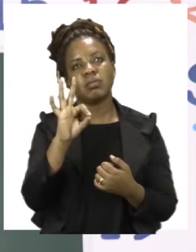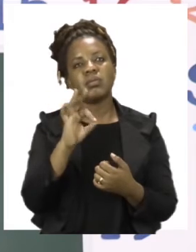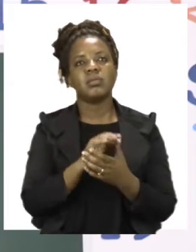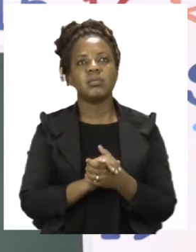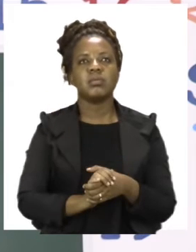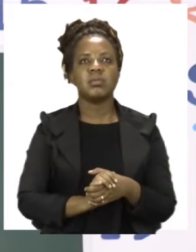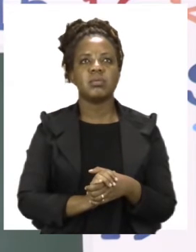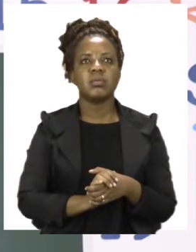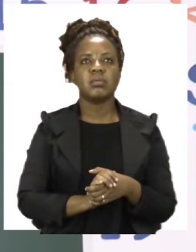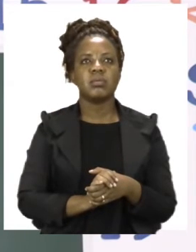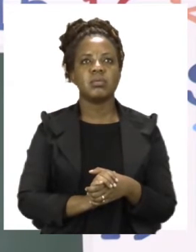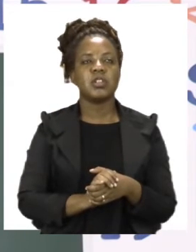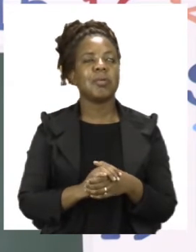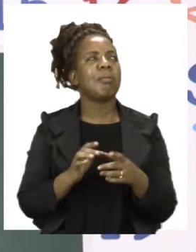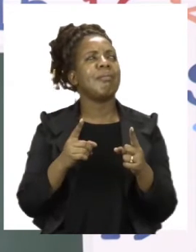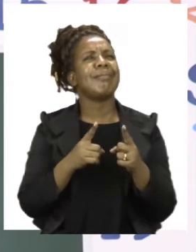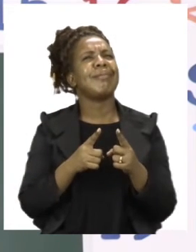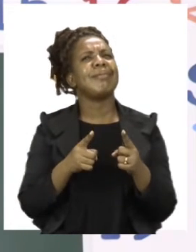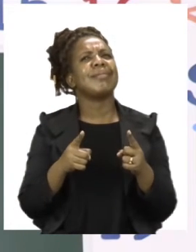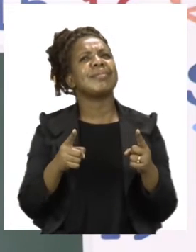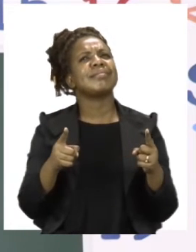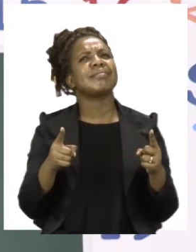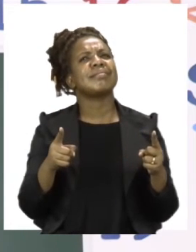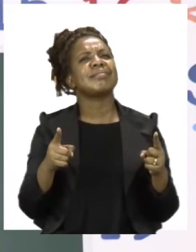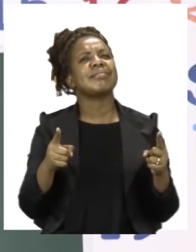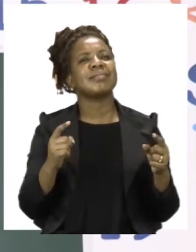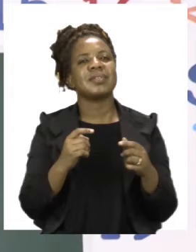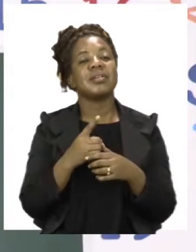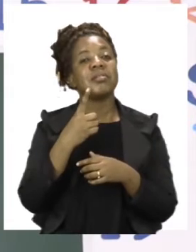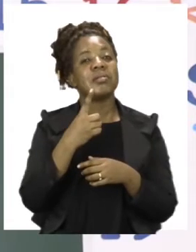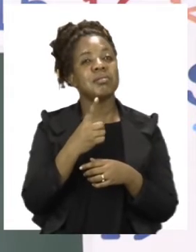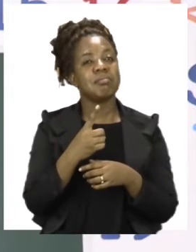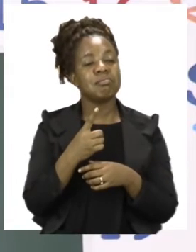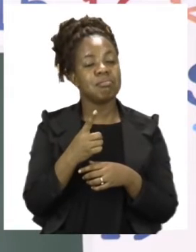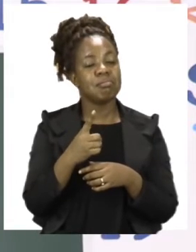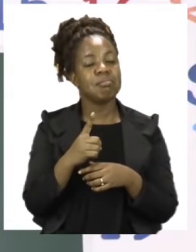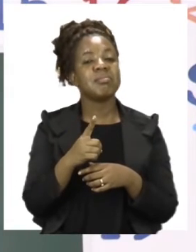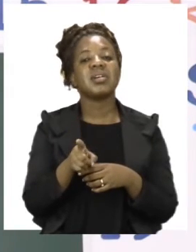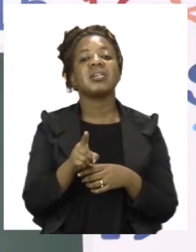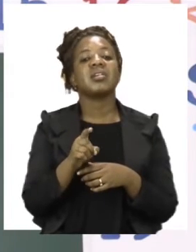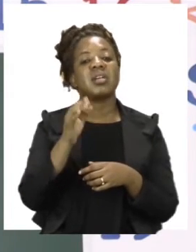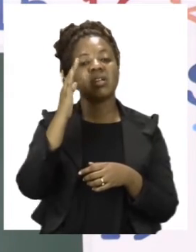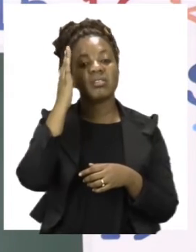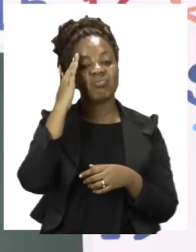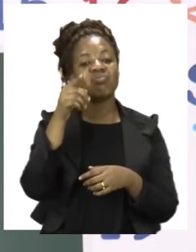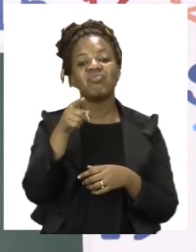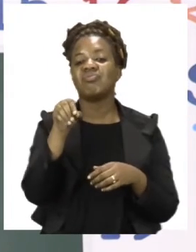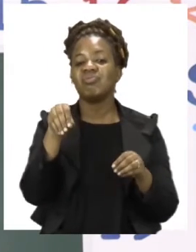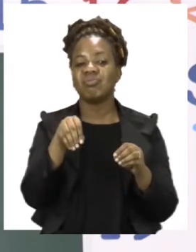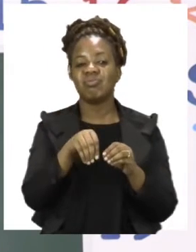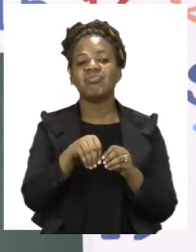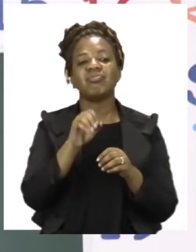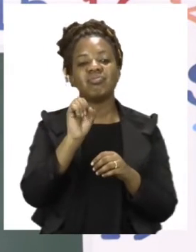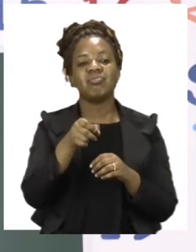119. Woo, that was a long one, but I am sure you are going to get your answers. So when it comes